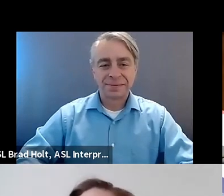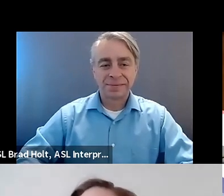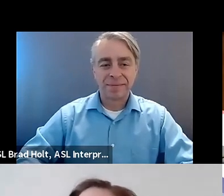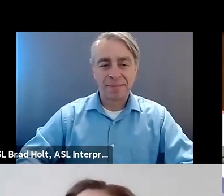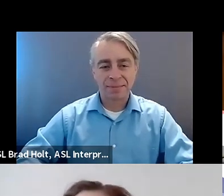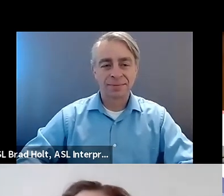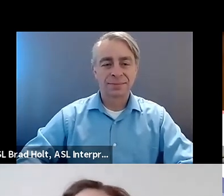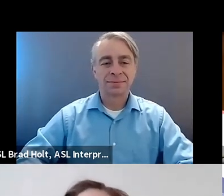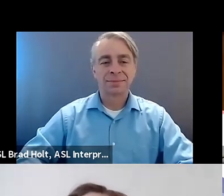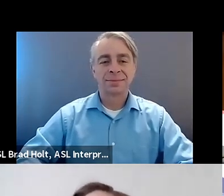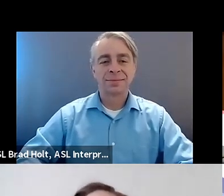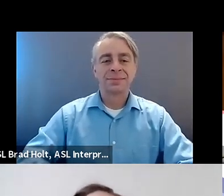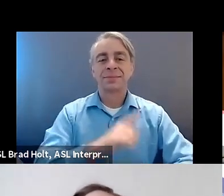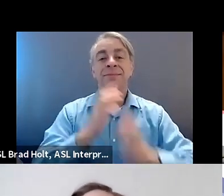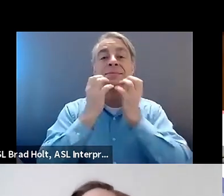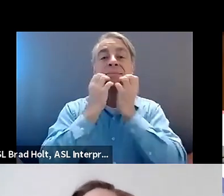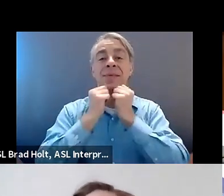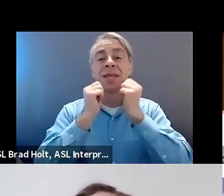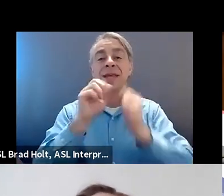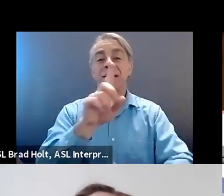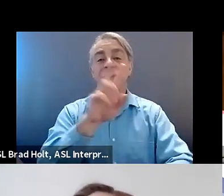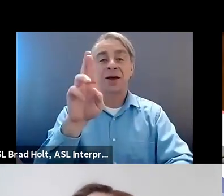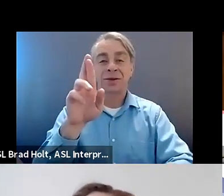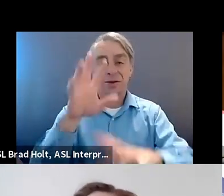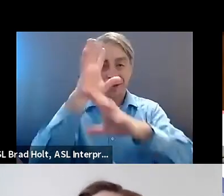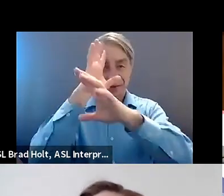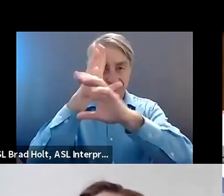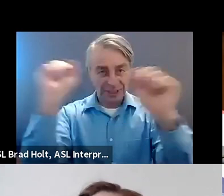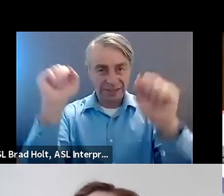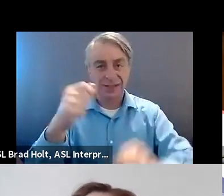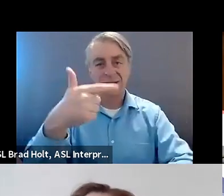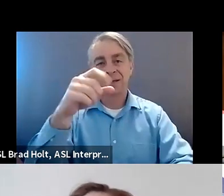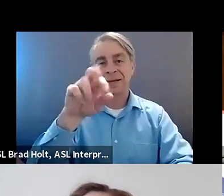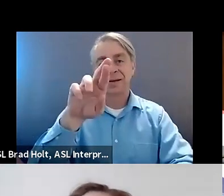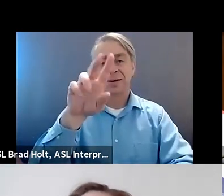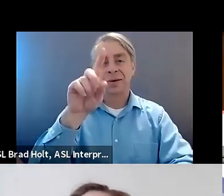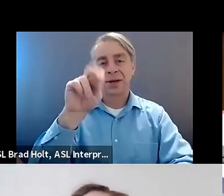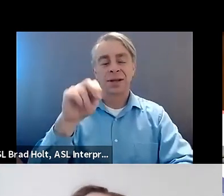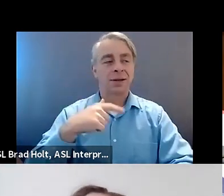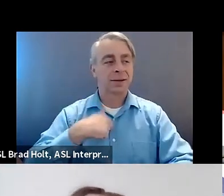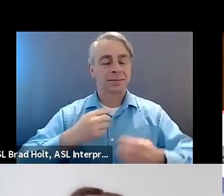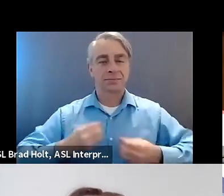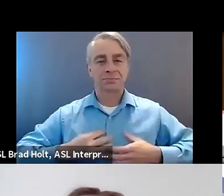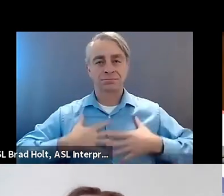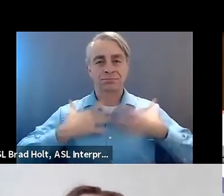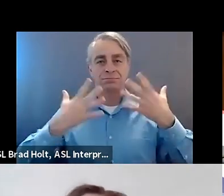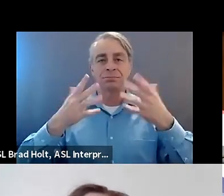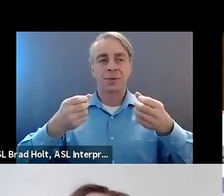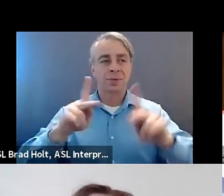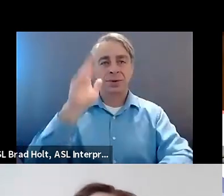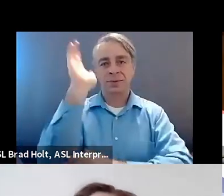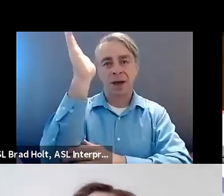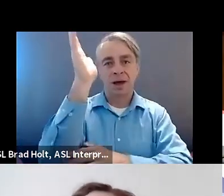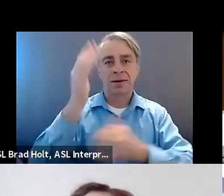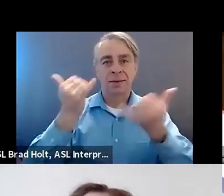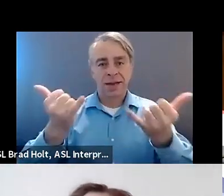Dear Dr. President Gordon, I am honored to be invited to speak on this historic occasion. And I know that I'm joined by all our